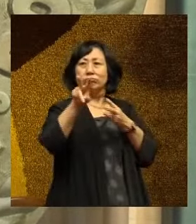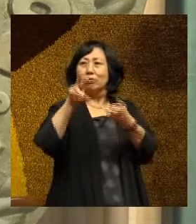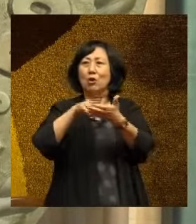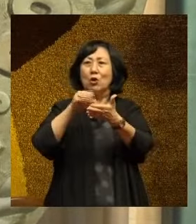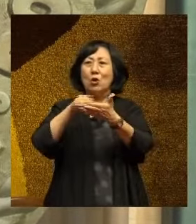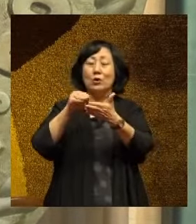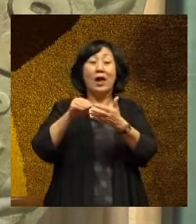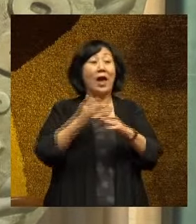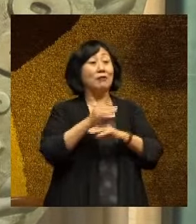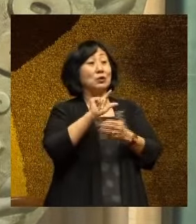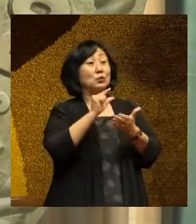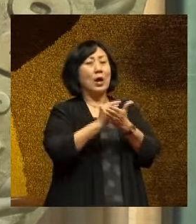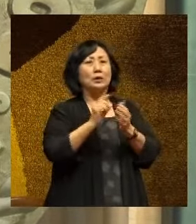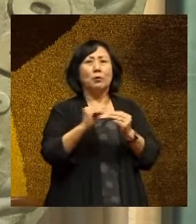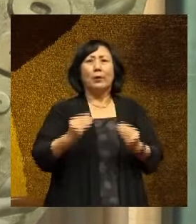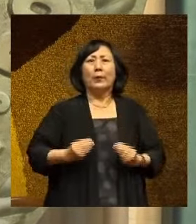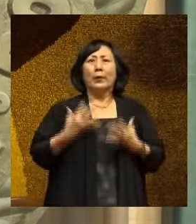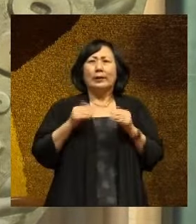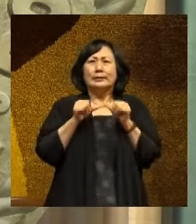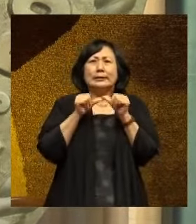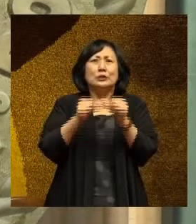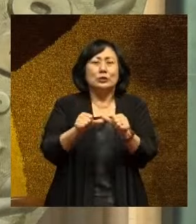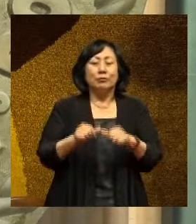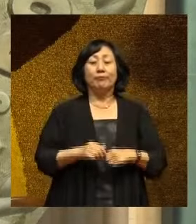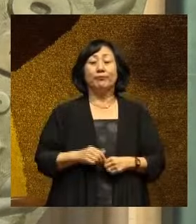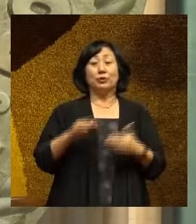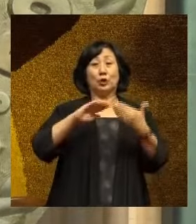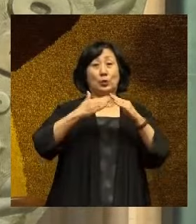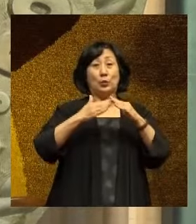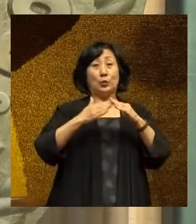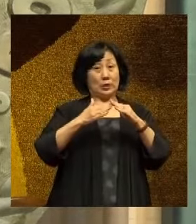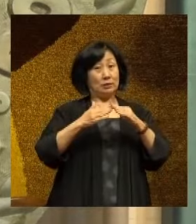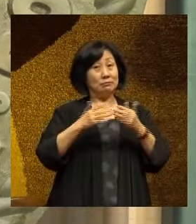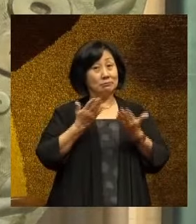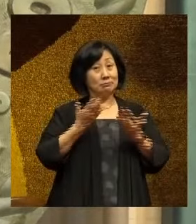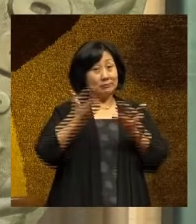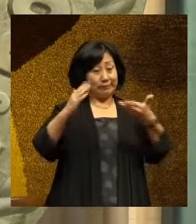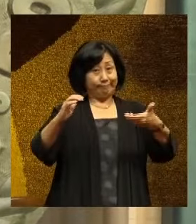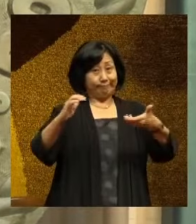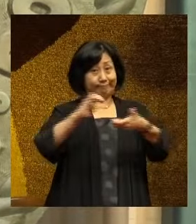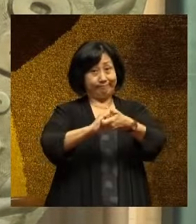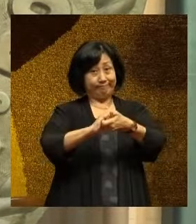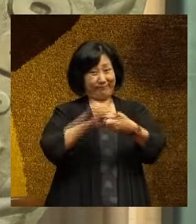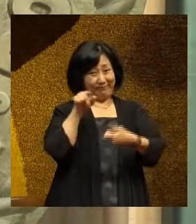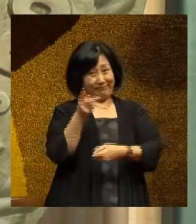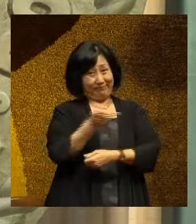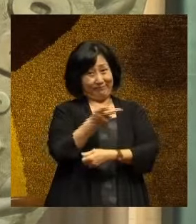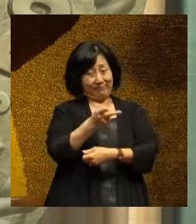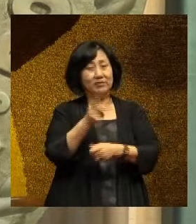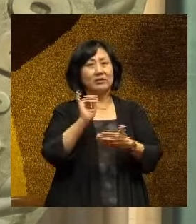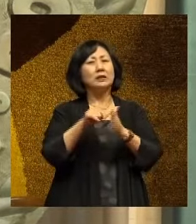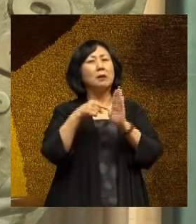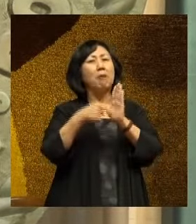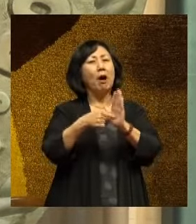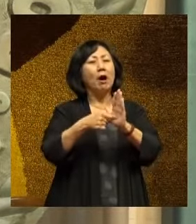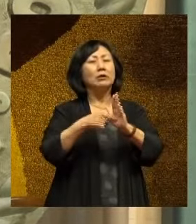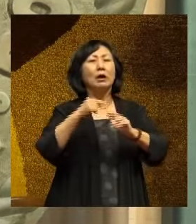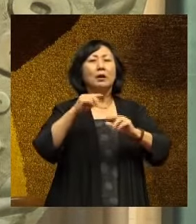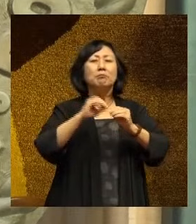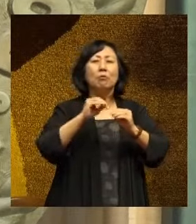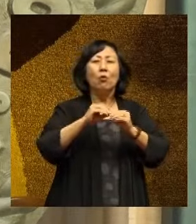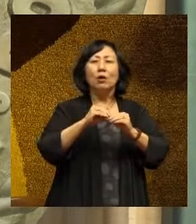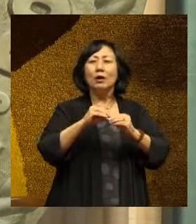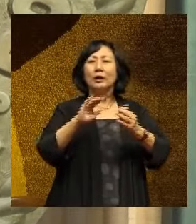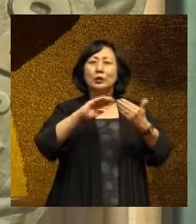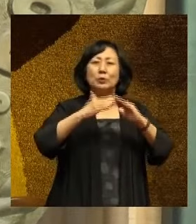graduation. This community-led initiative is a model for building thriving communities across